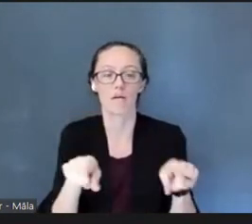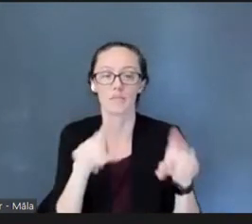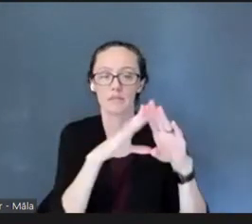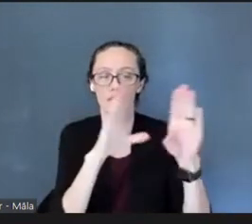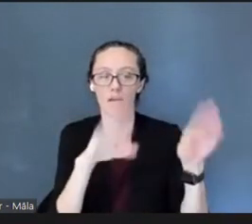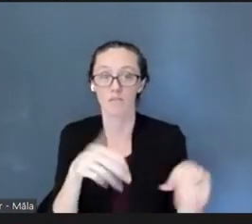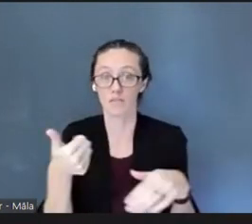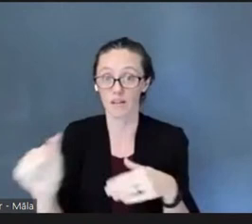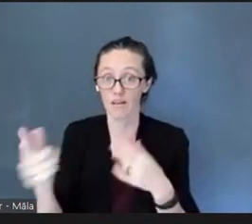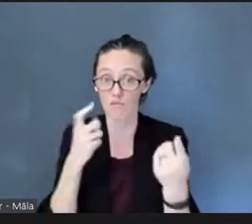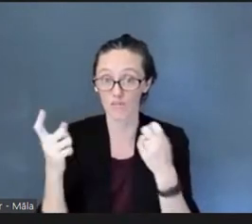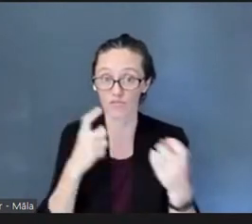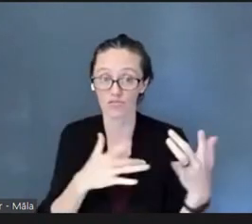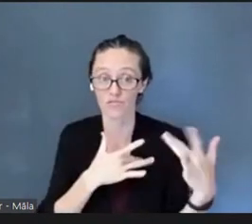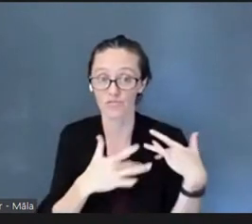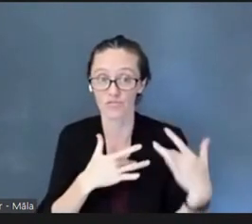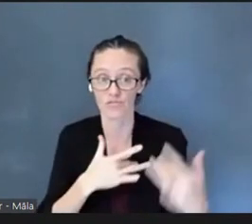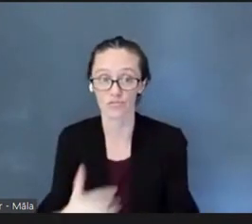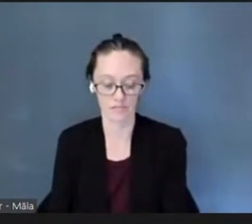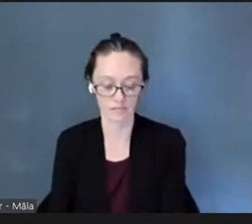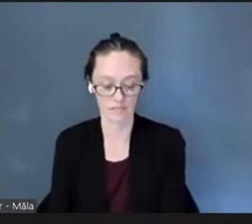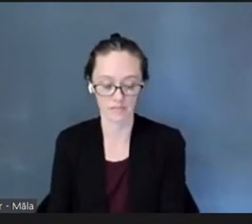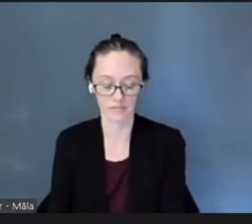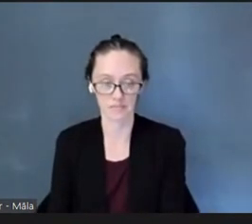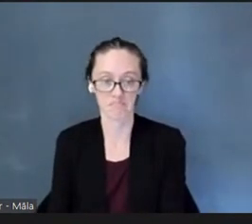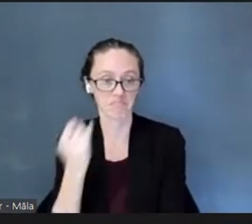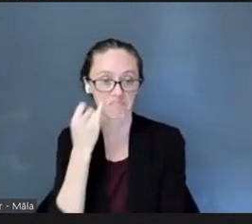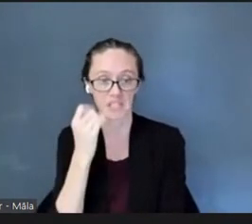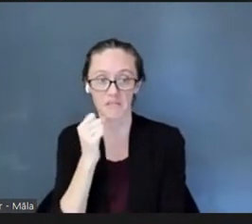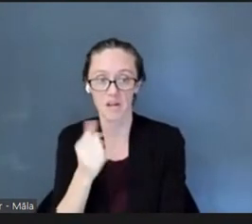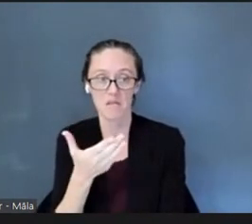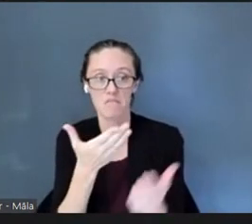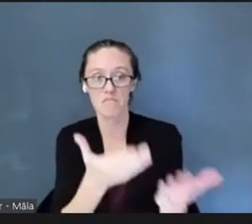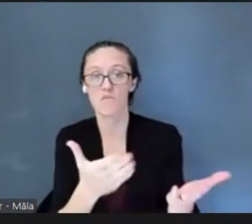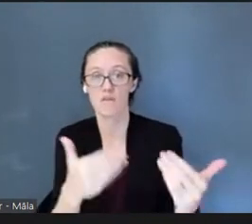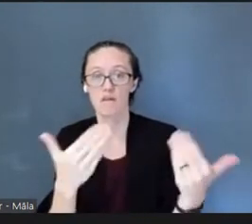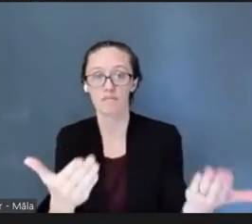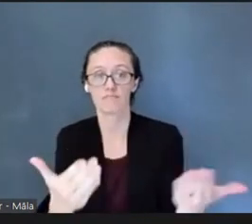Questions or concerns? If not, Senator Carol Cololi.